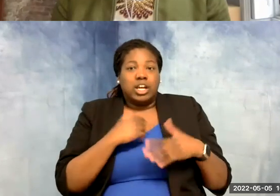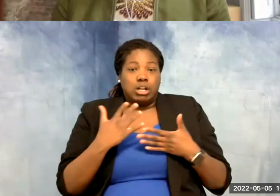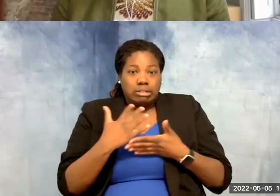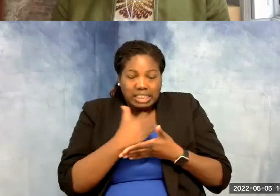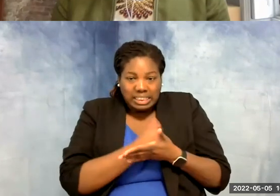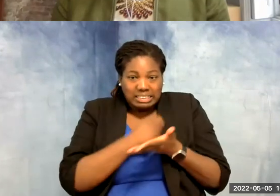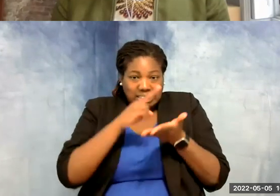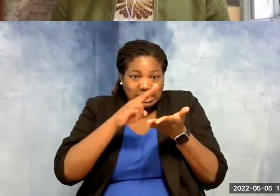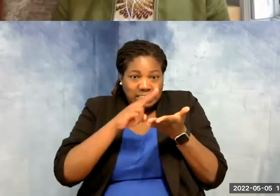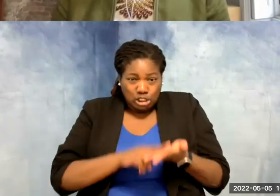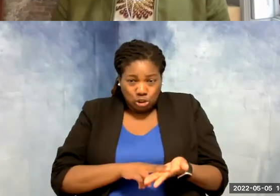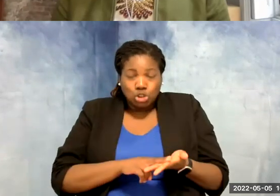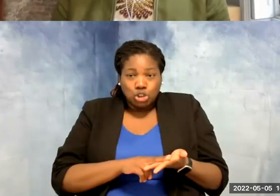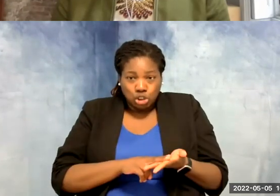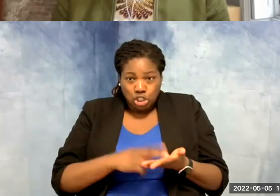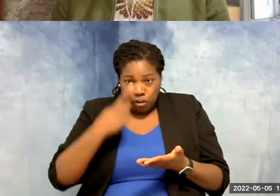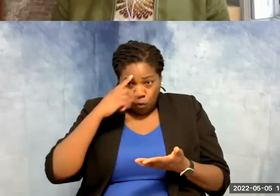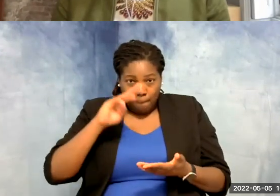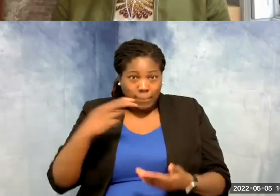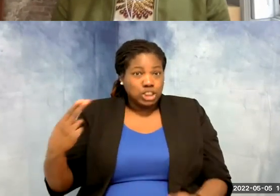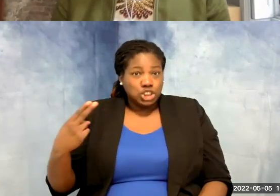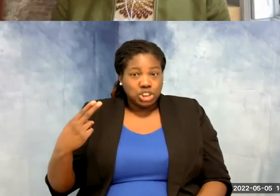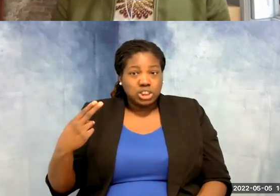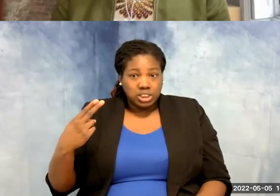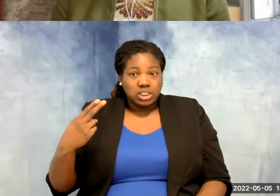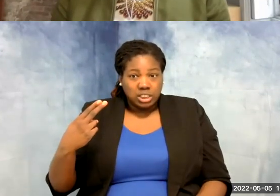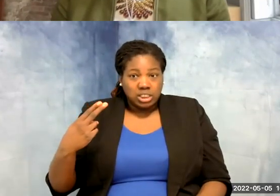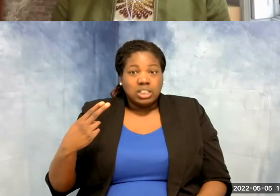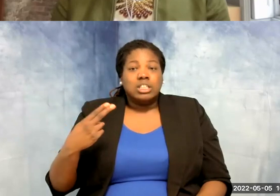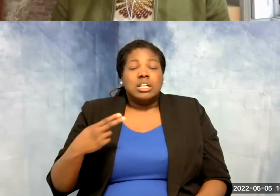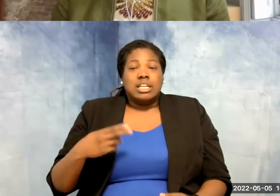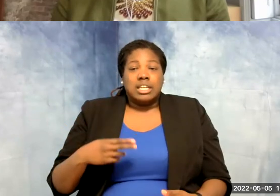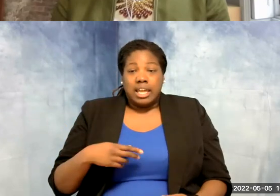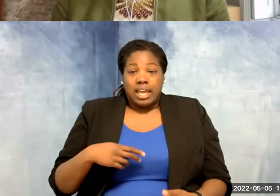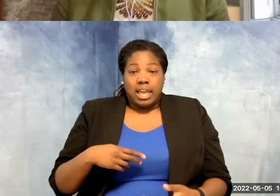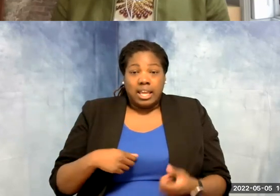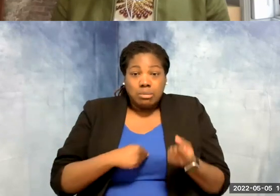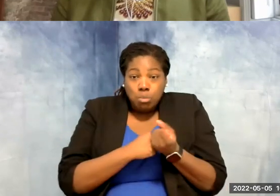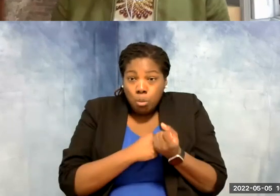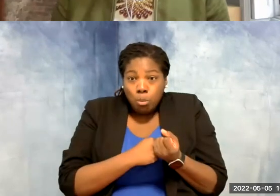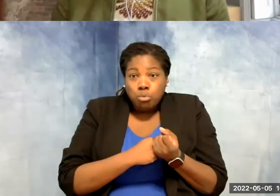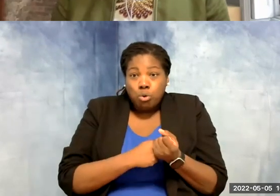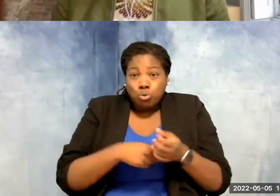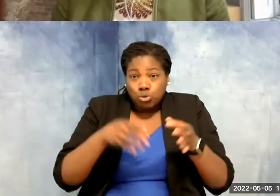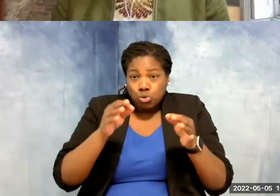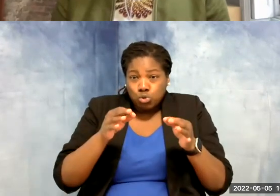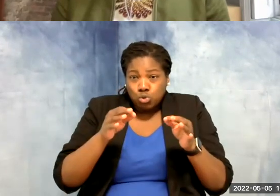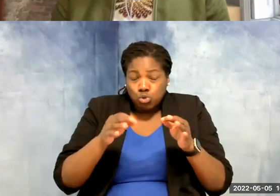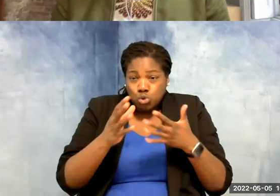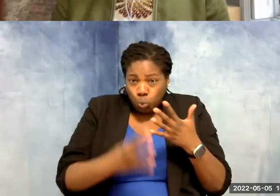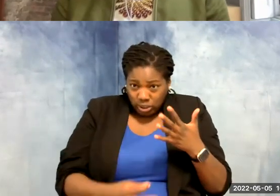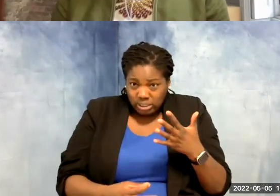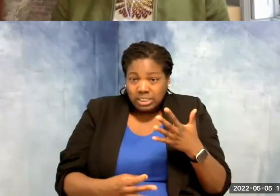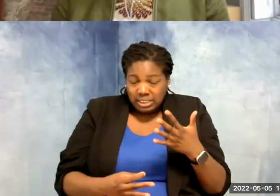signatures that we need in the state of Michigan to place a pro-choice ballot referendum right into their onto the ballot